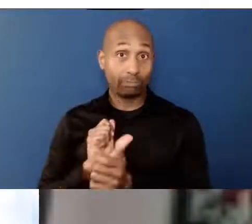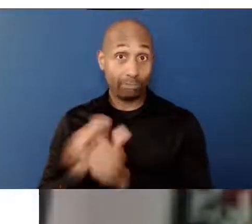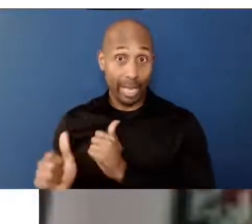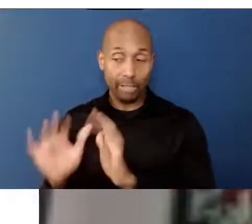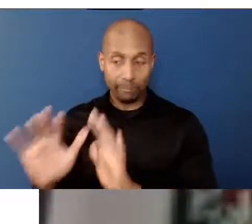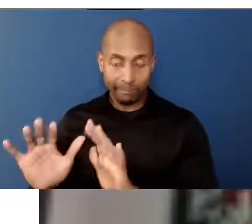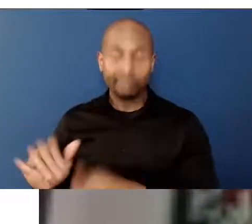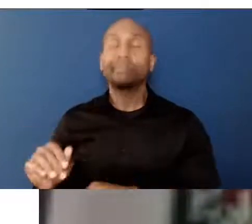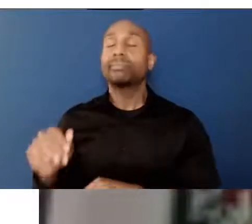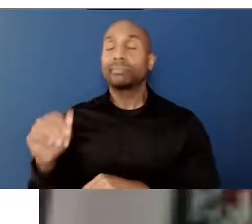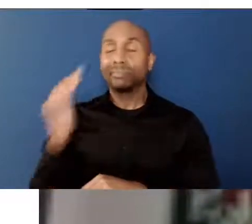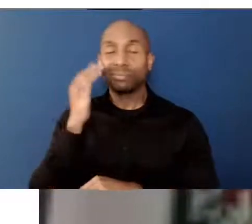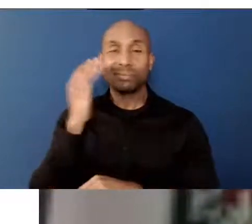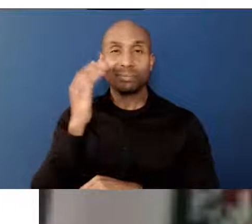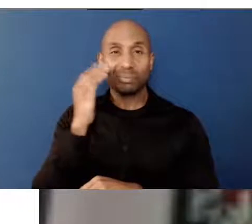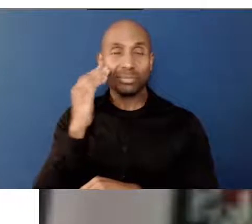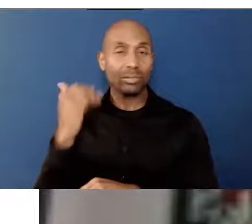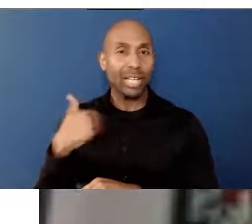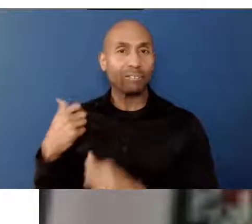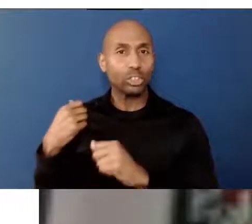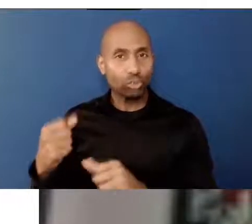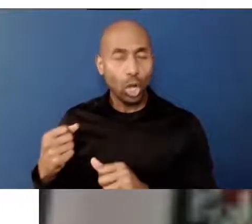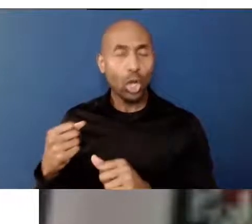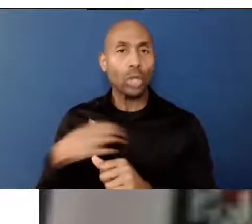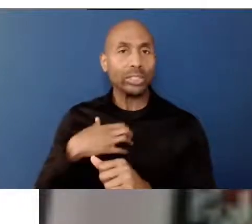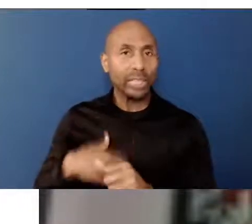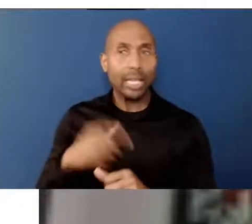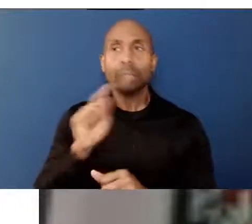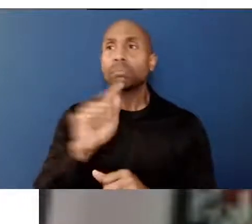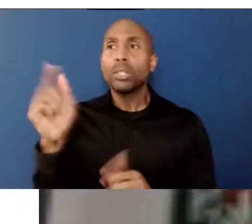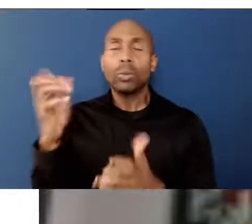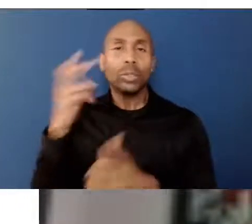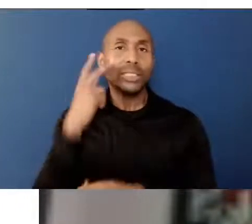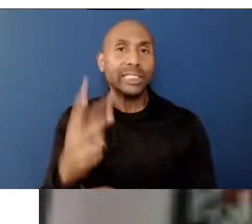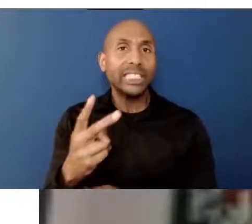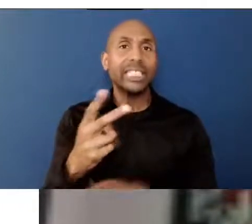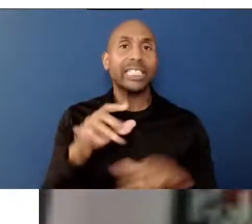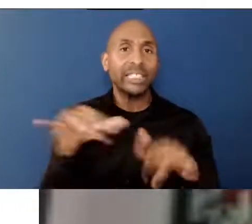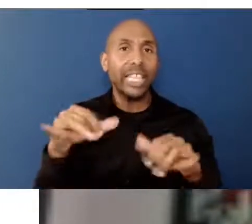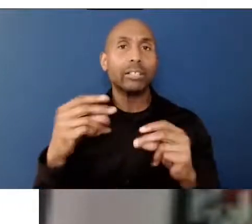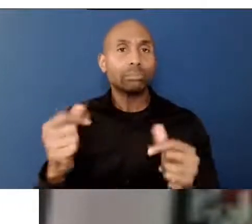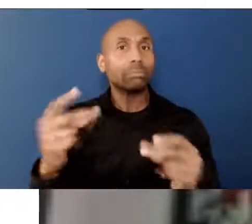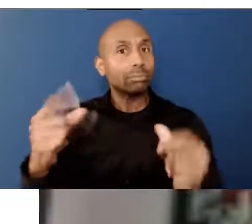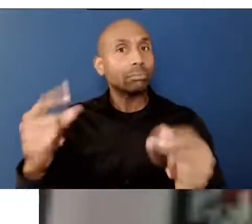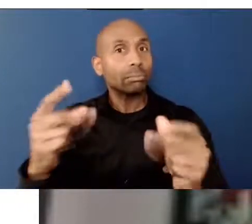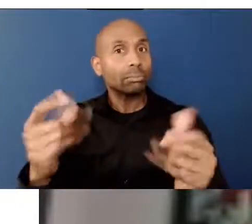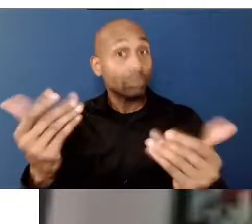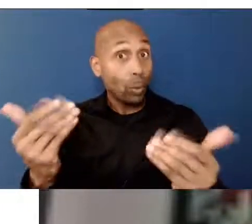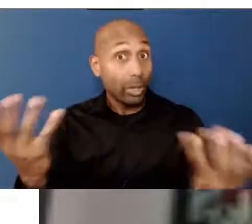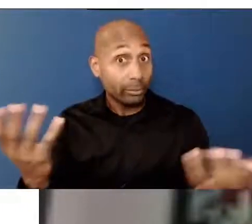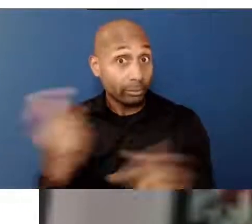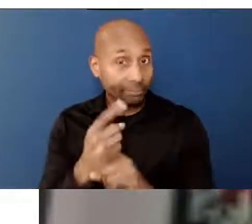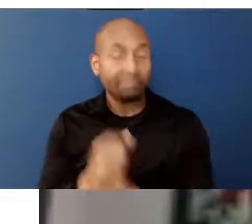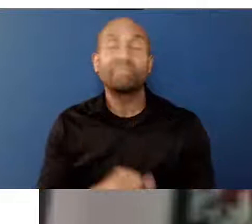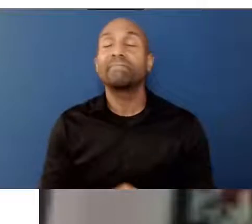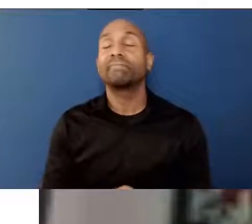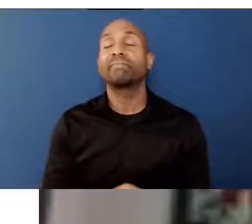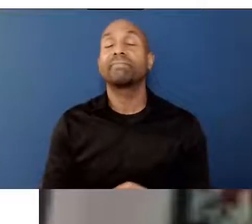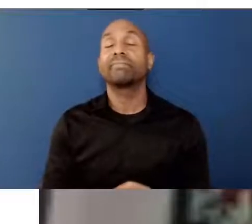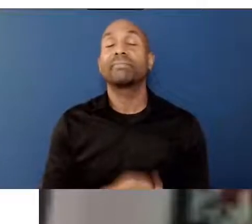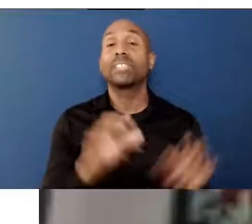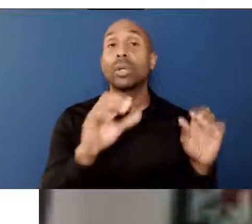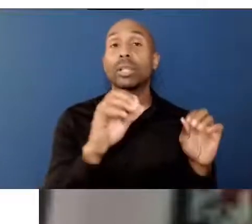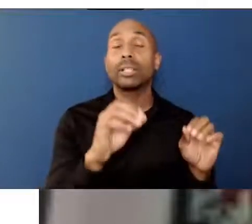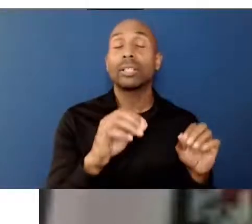there's a sort of a strong interest to sort of see these standards sooner than later. And, the Directorate and the Standard